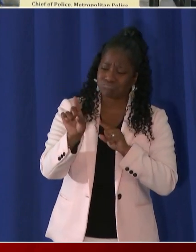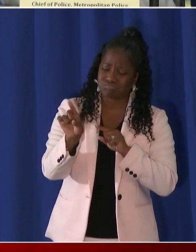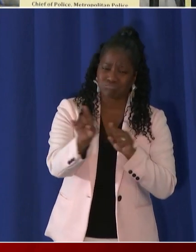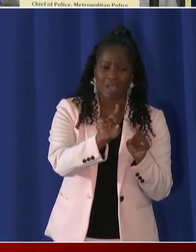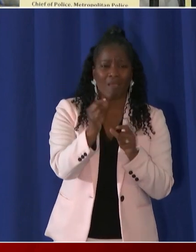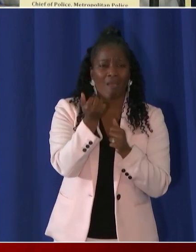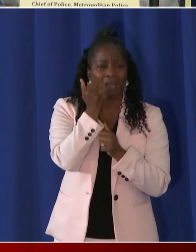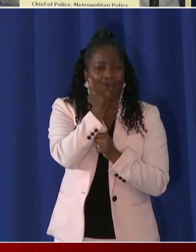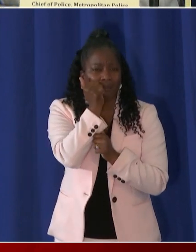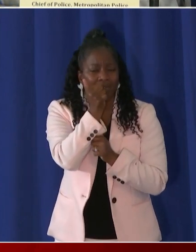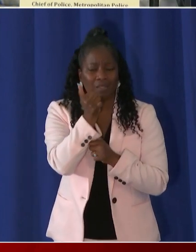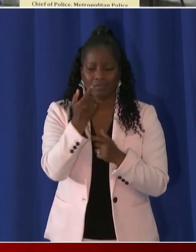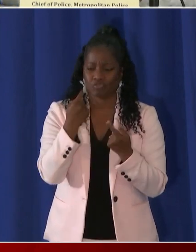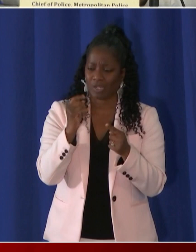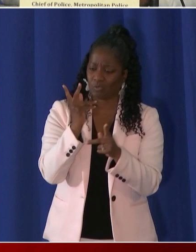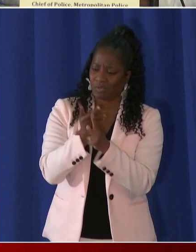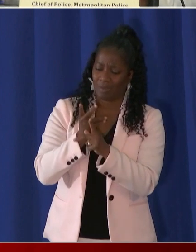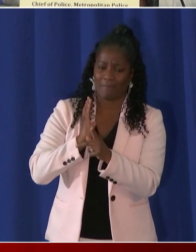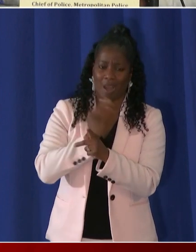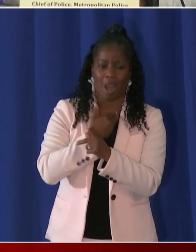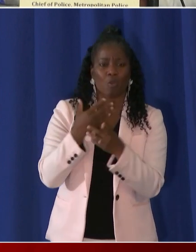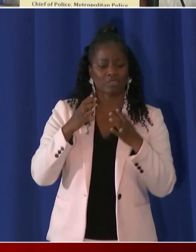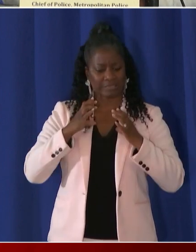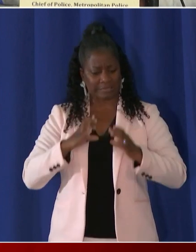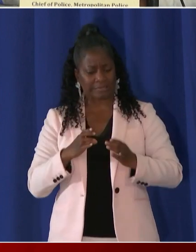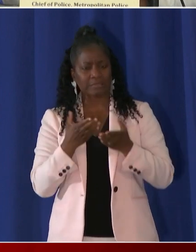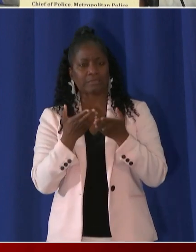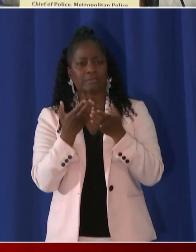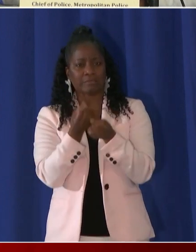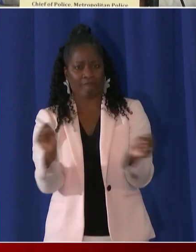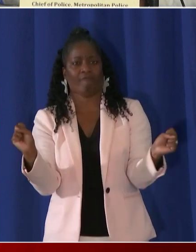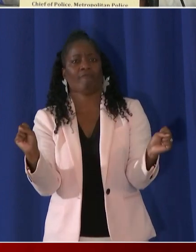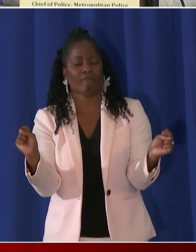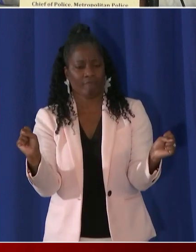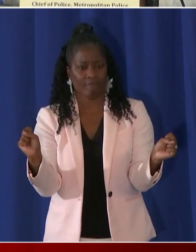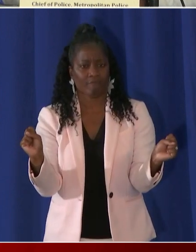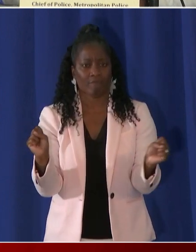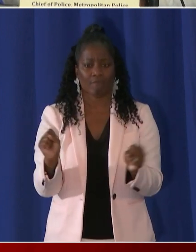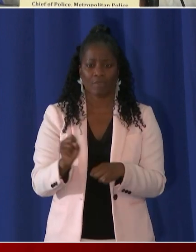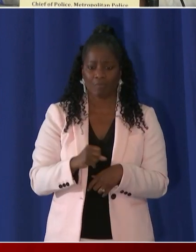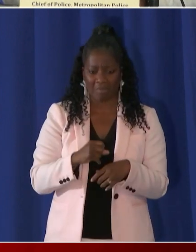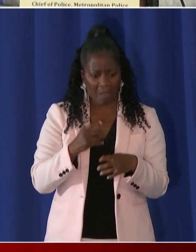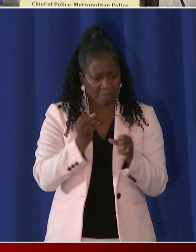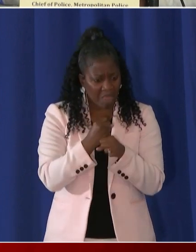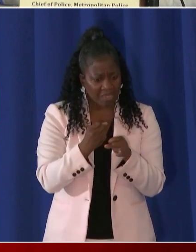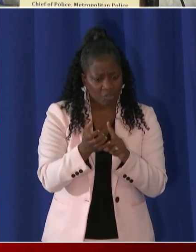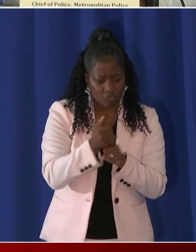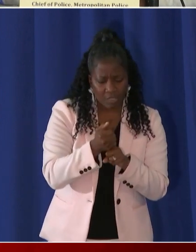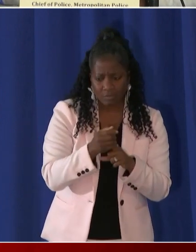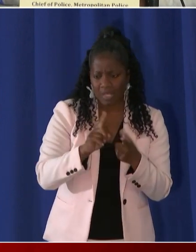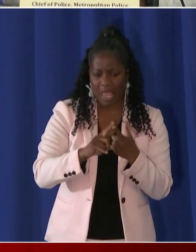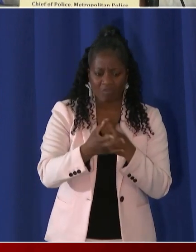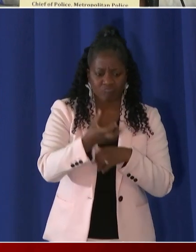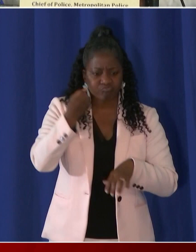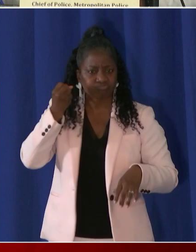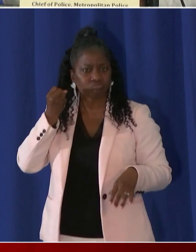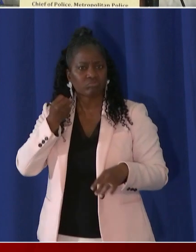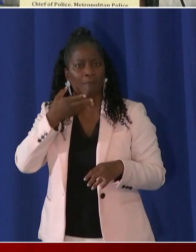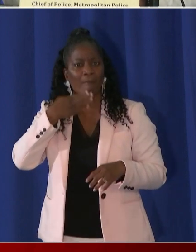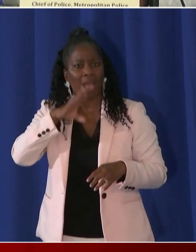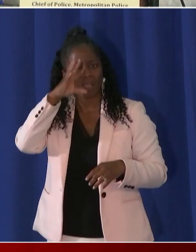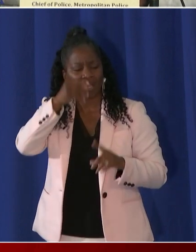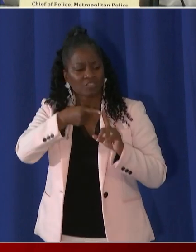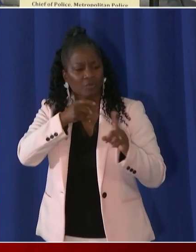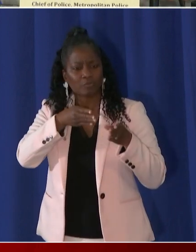trying to make sure it happens. They're trying to keep the citizens of the District of Columbia safe by making arrests and taking bad guys off the street. That's what we